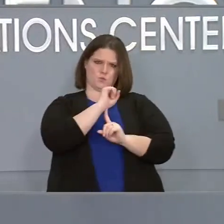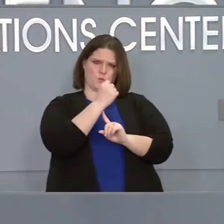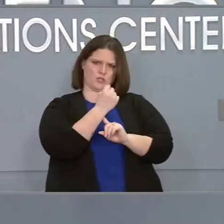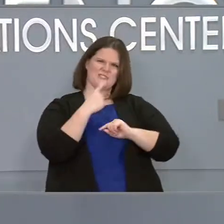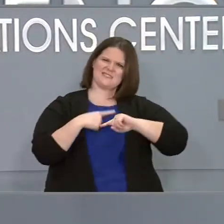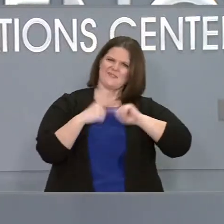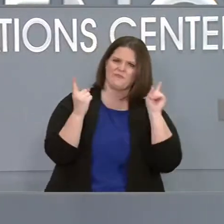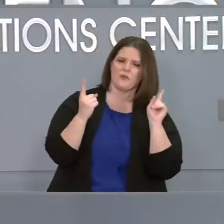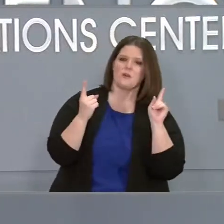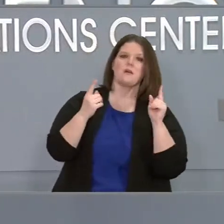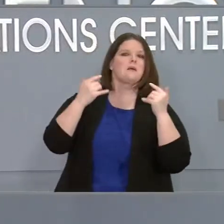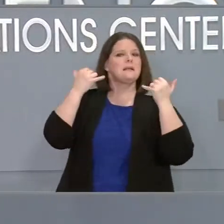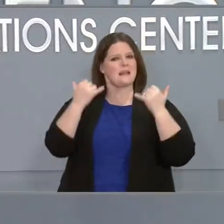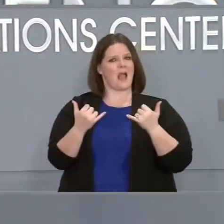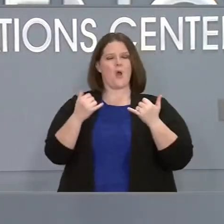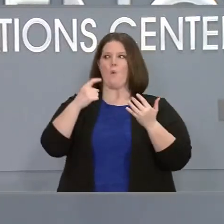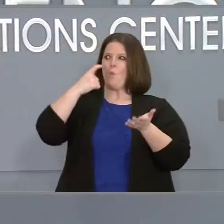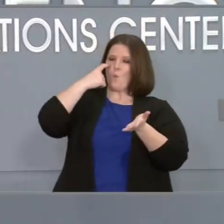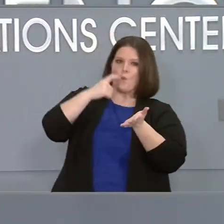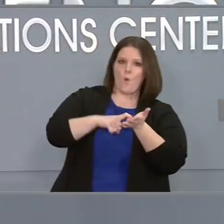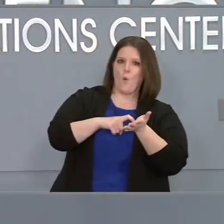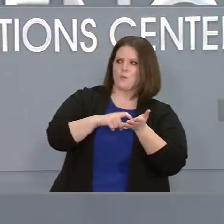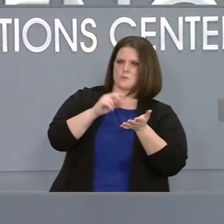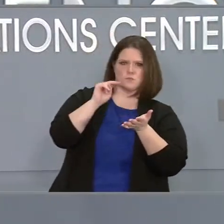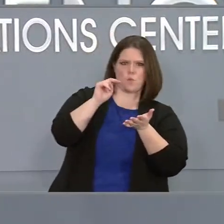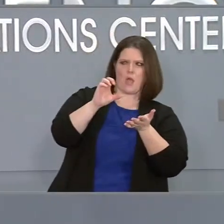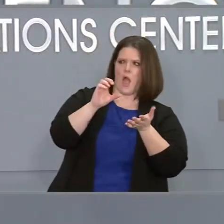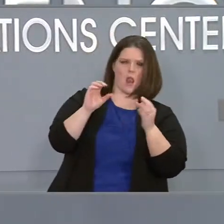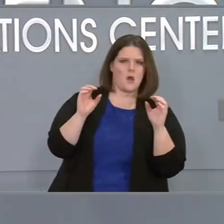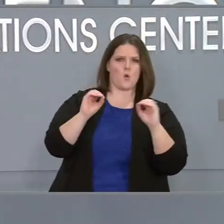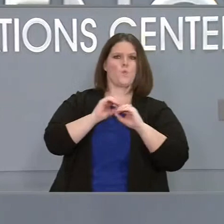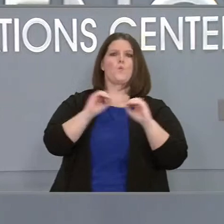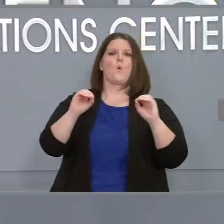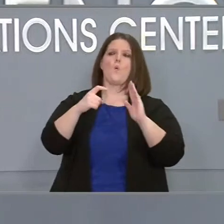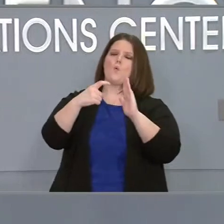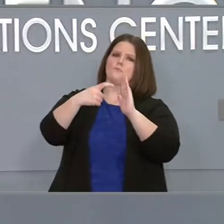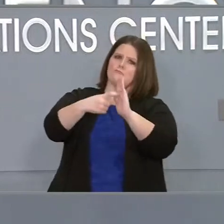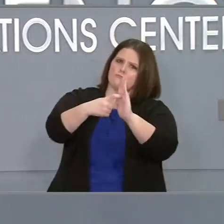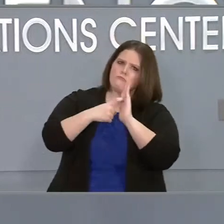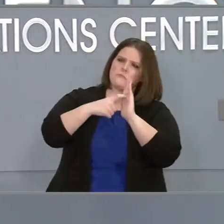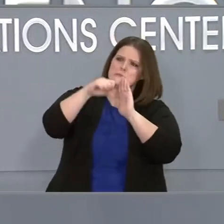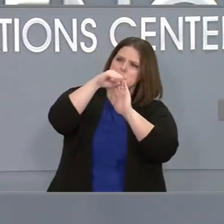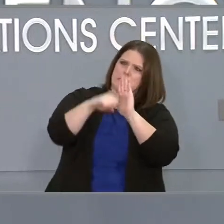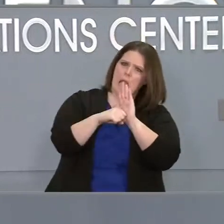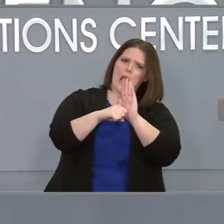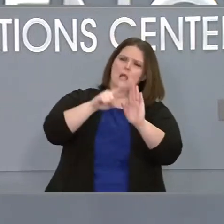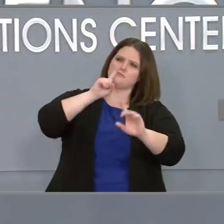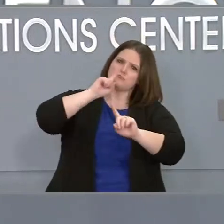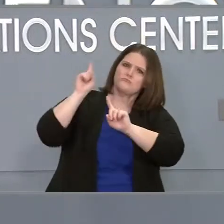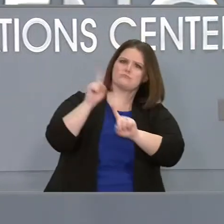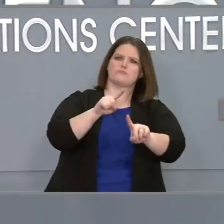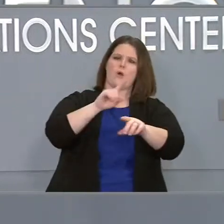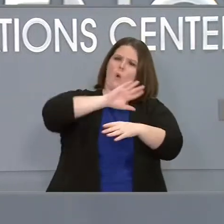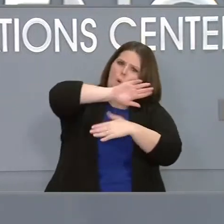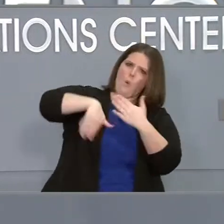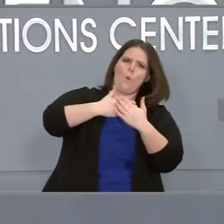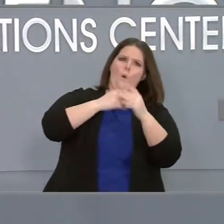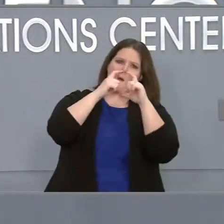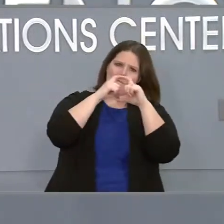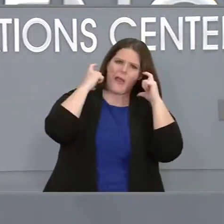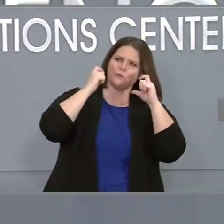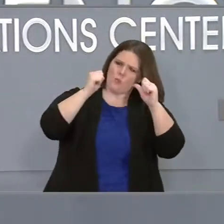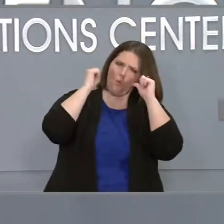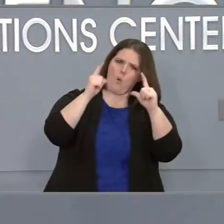see statewide masks mandates here in North Carolina or other kinds of restrictions that we had at the last holiday season. So